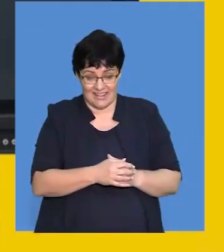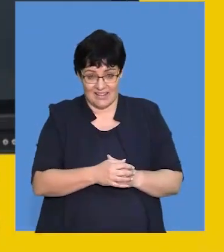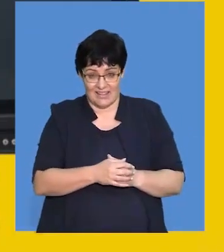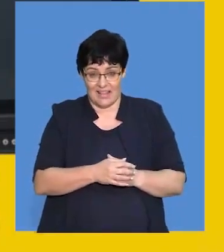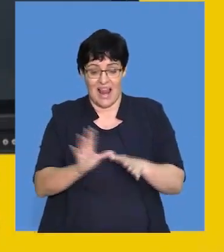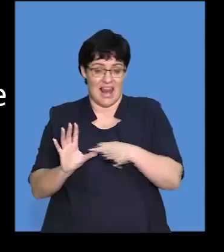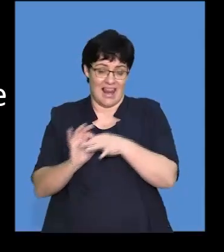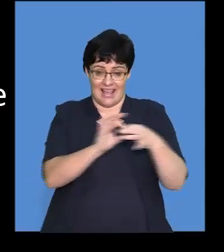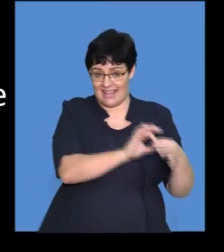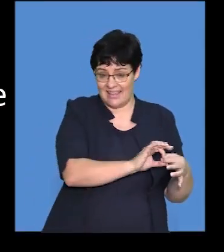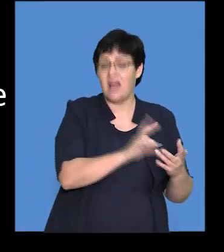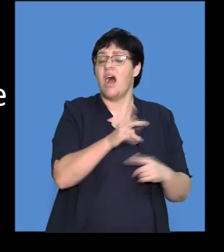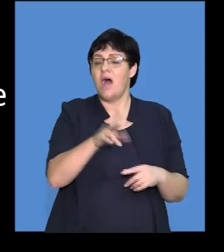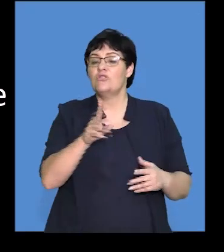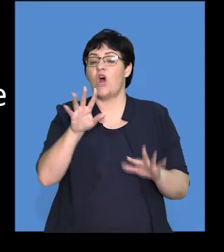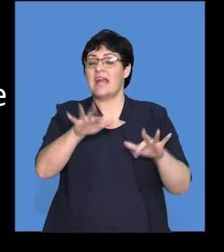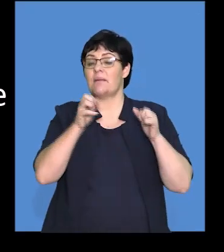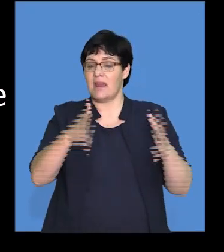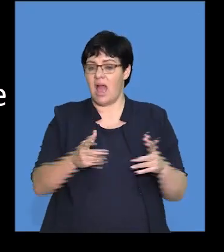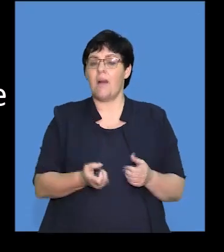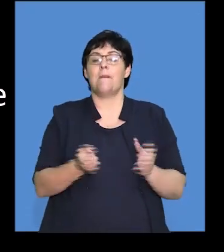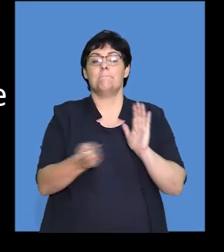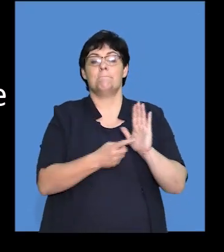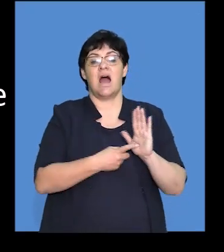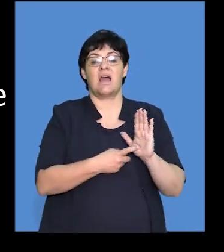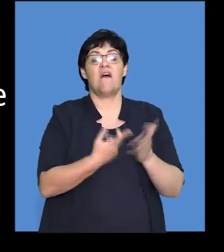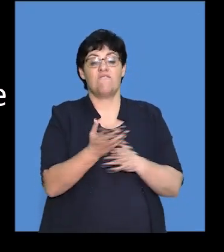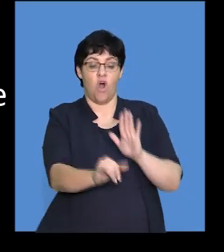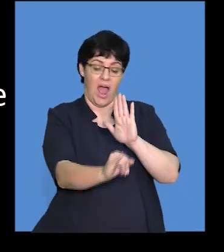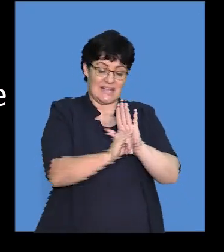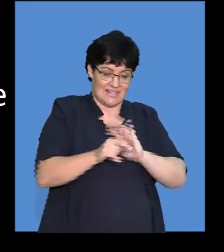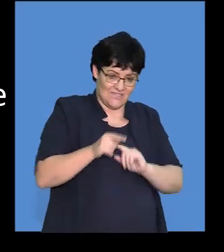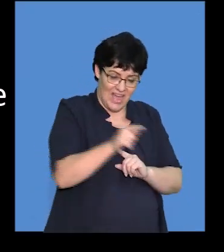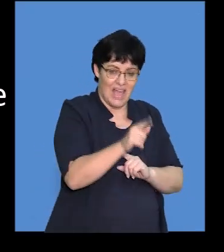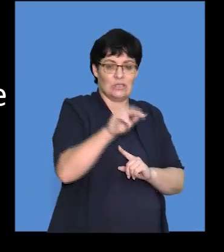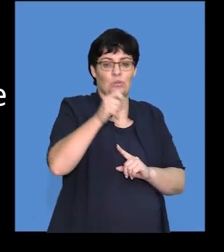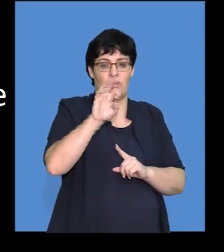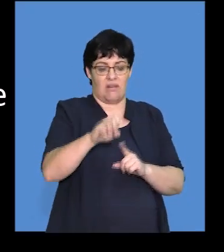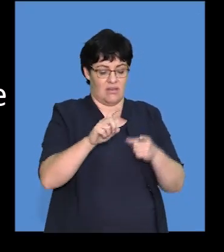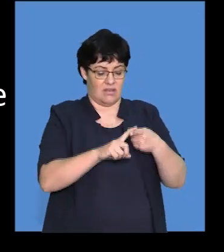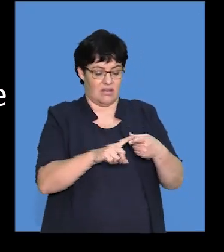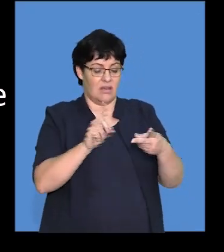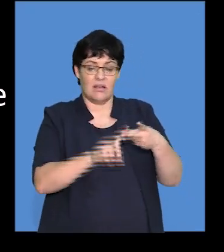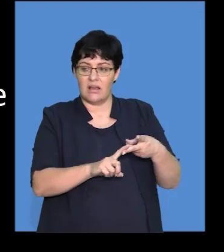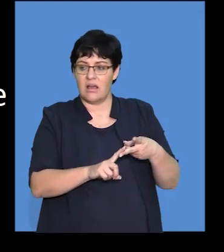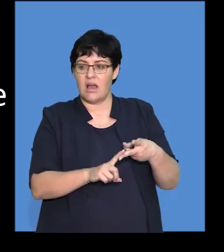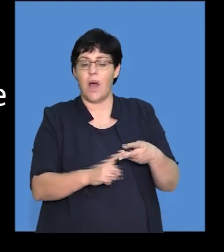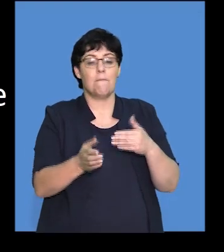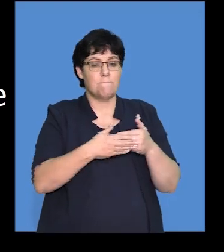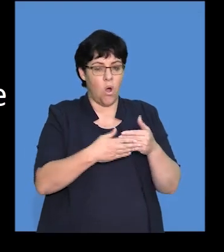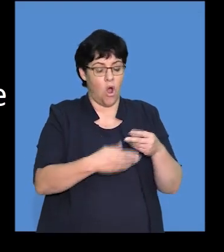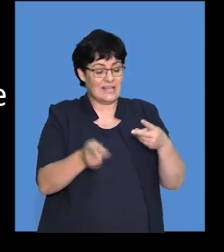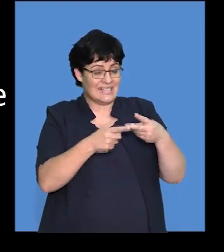examiner will make sure that they give you 1 mark for identifying the tone, and your examiner will give you 2